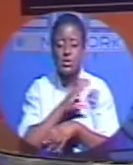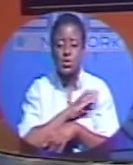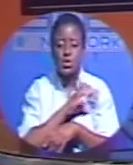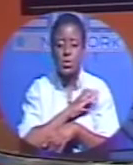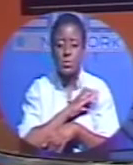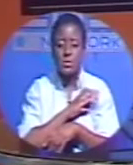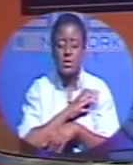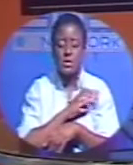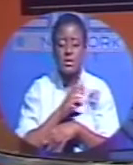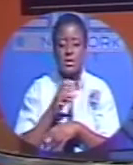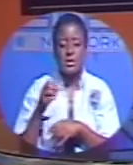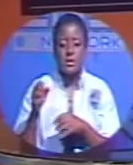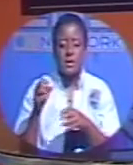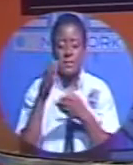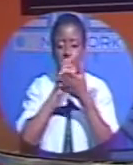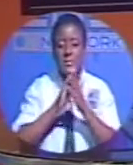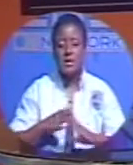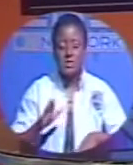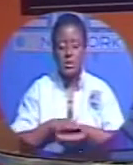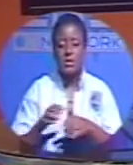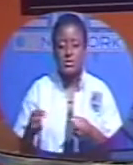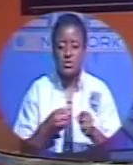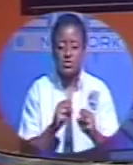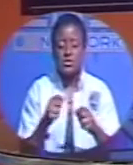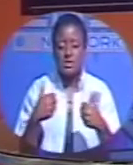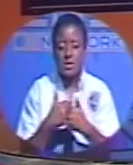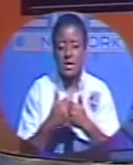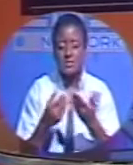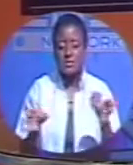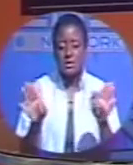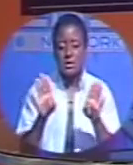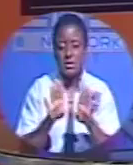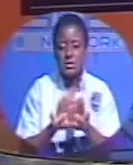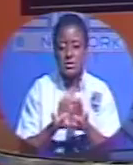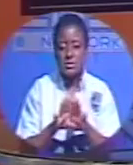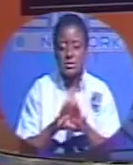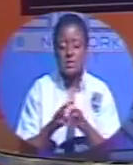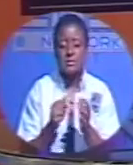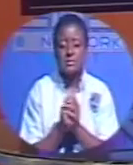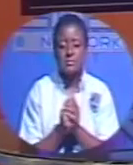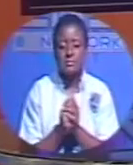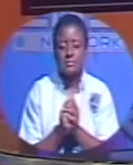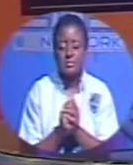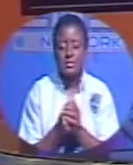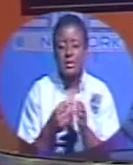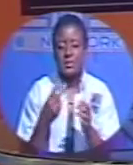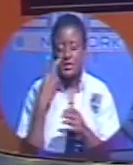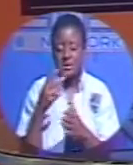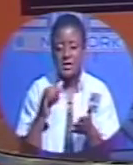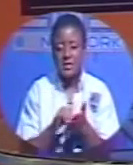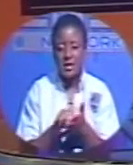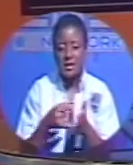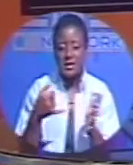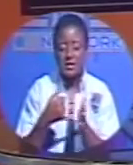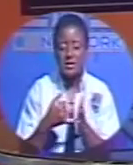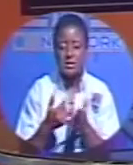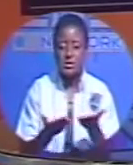the Kendall Isaacs Gym. And from all indications, this year's tournament again served its purpose. Jonathan Benson has that